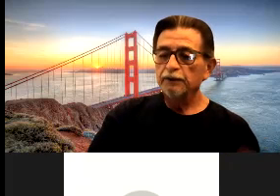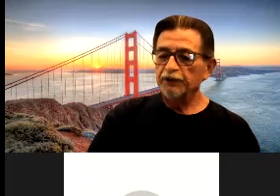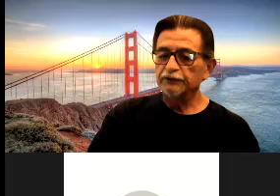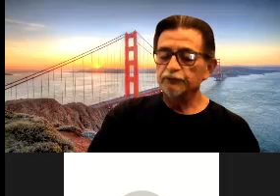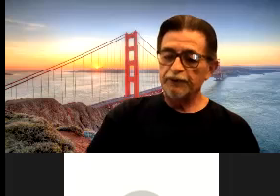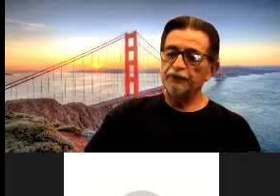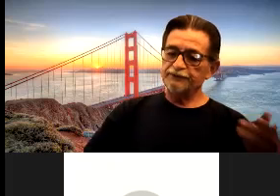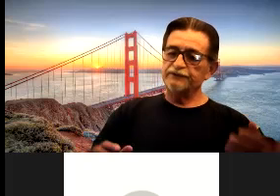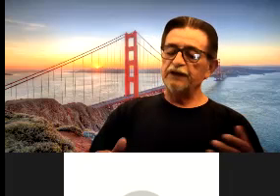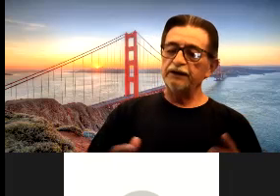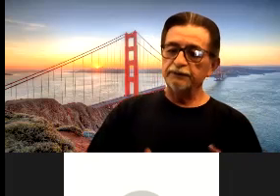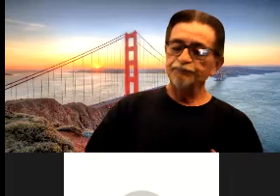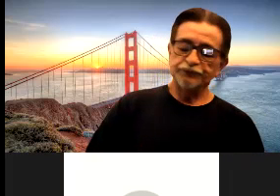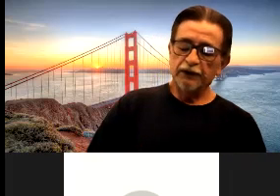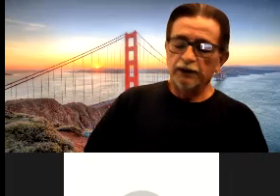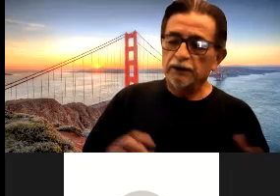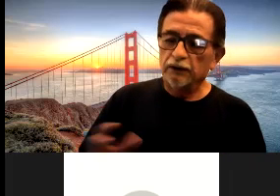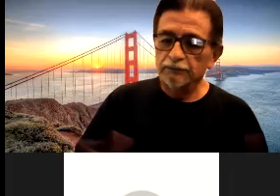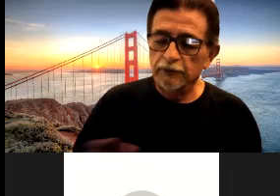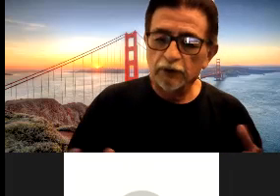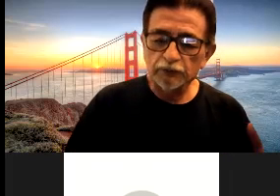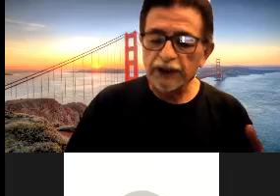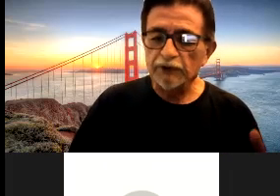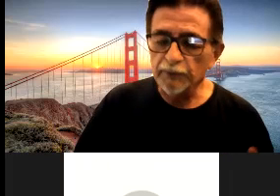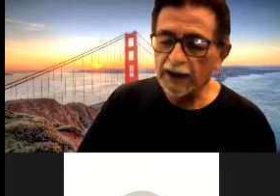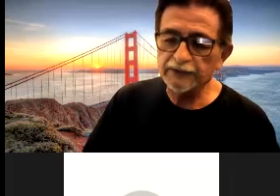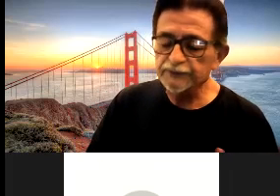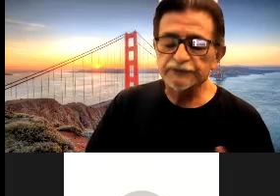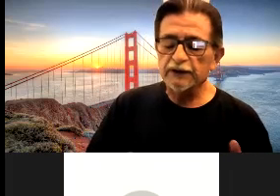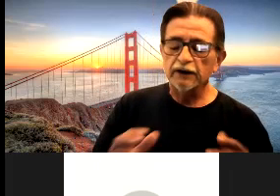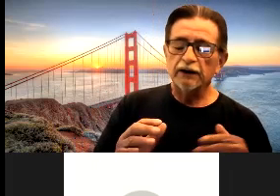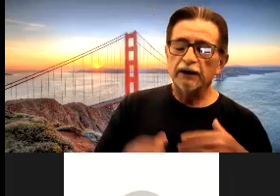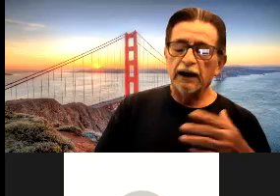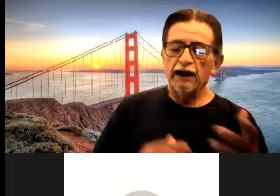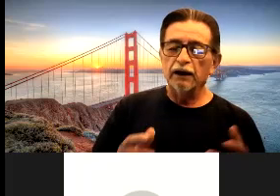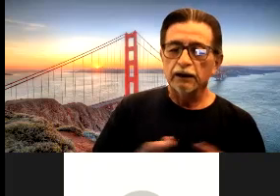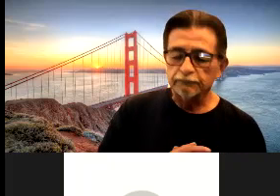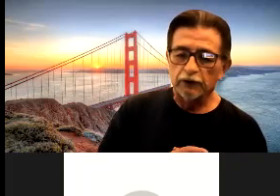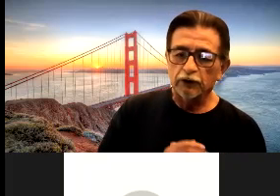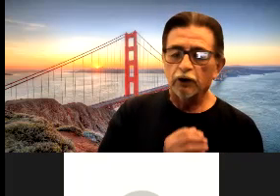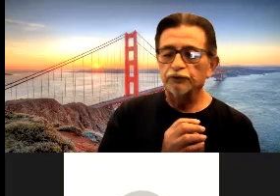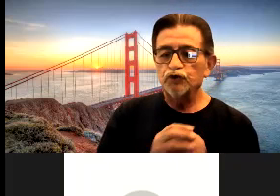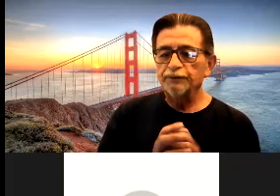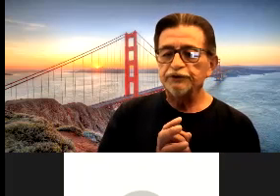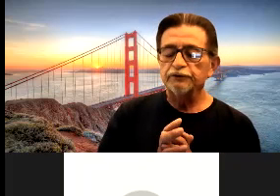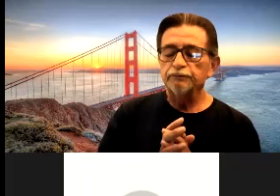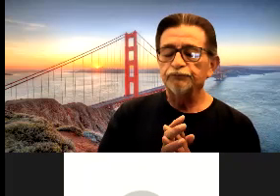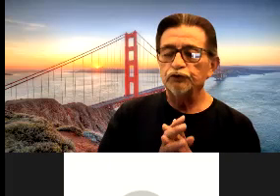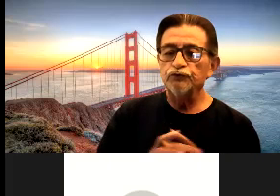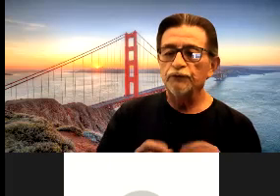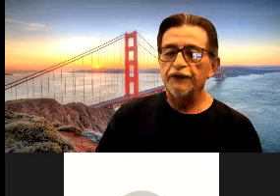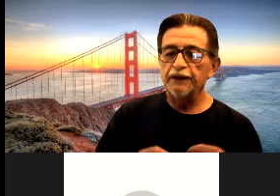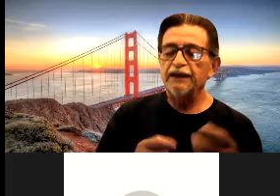reactivity. Because remember, as I stated, chemical reactions are all